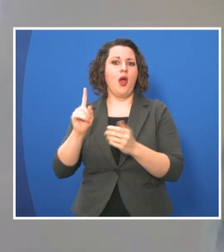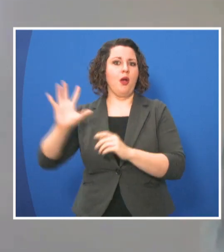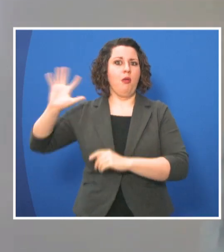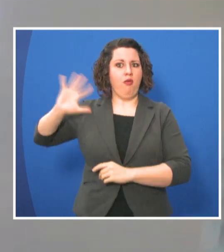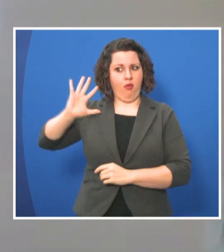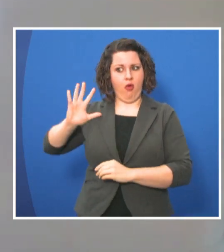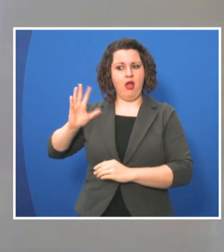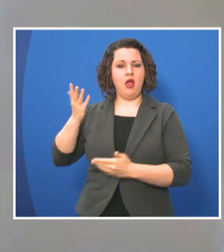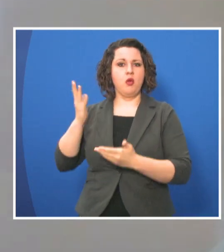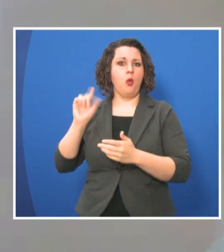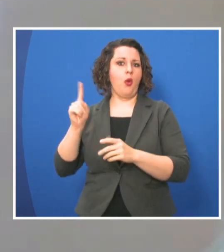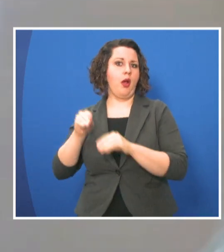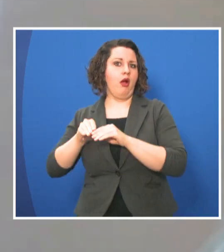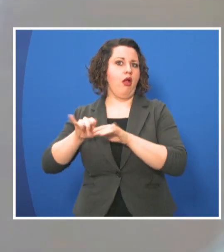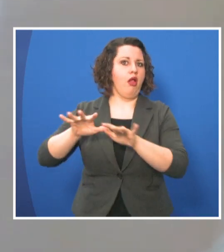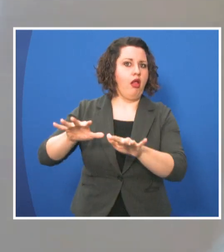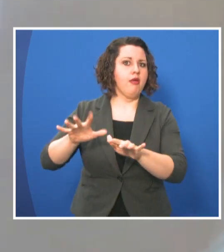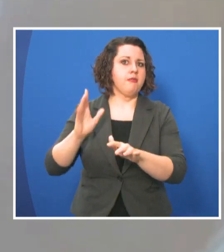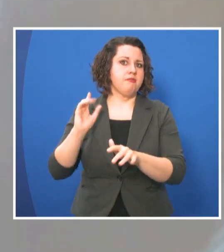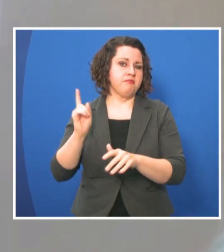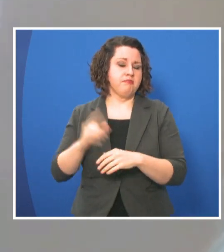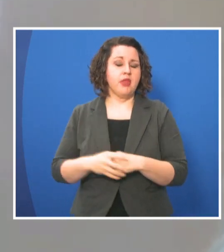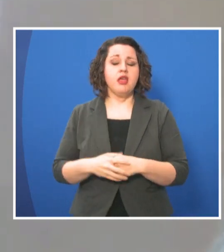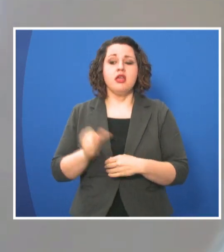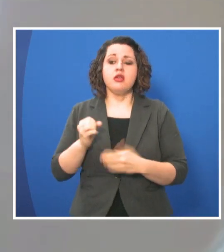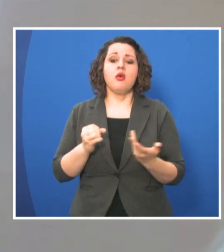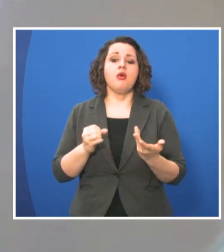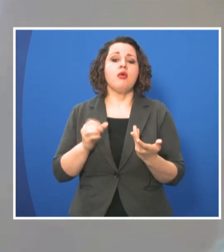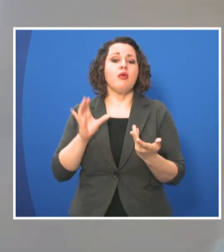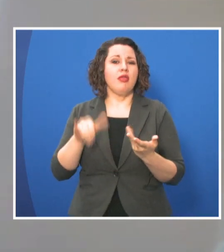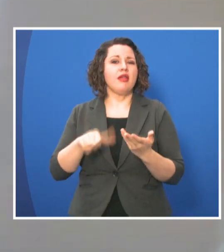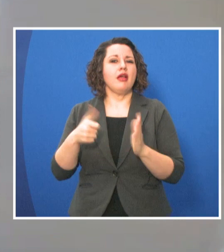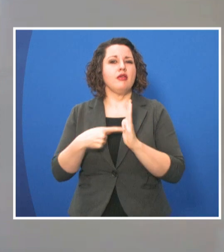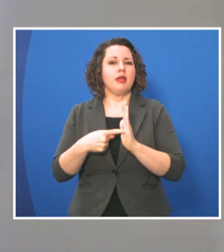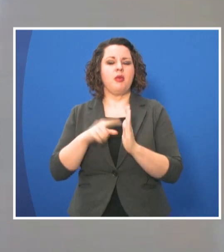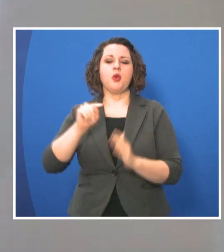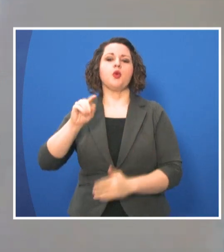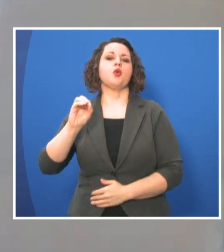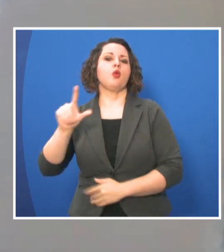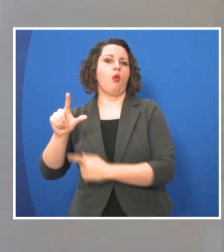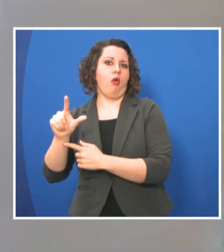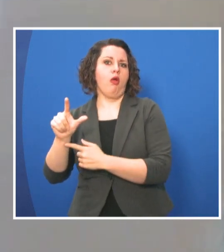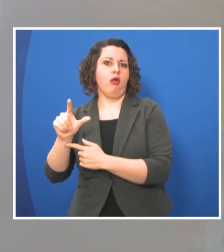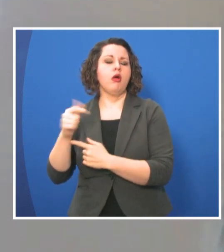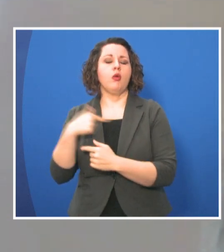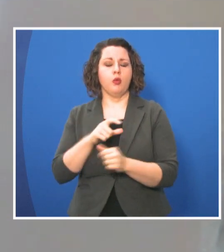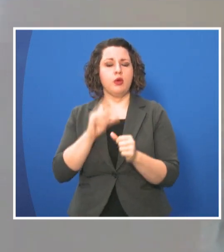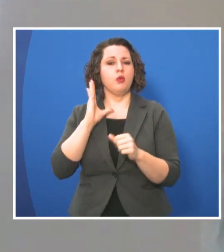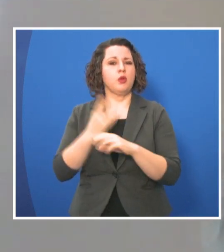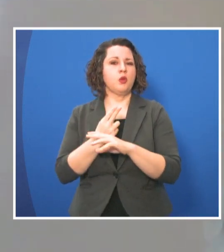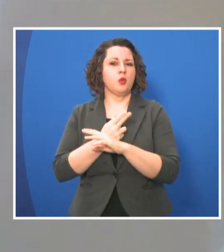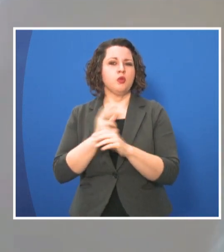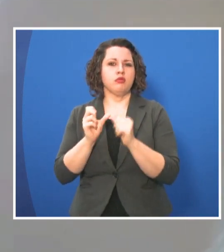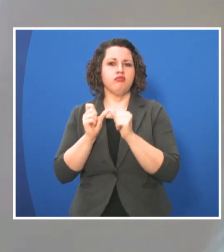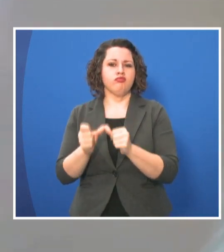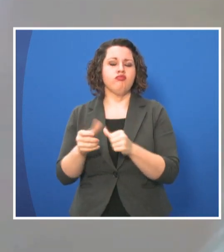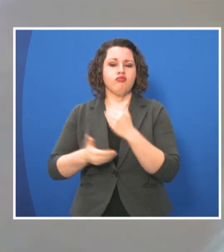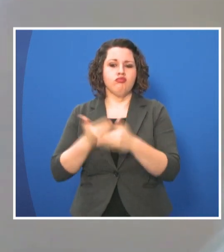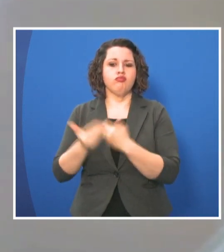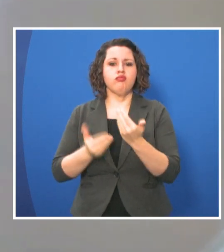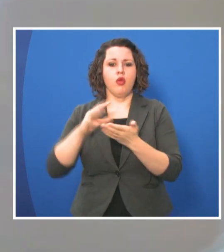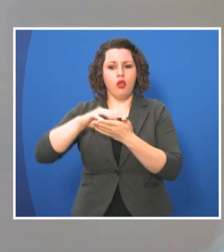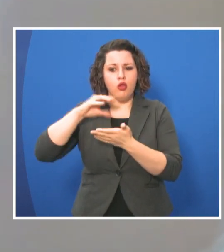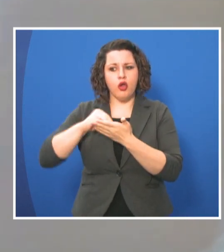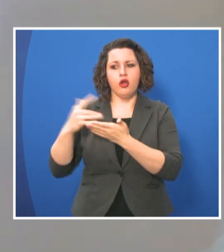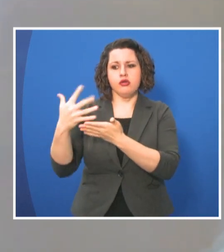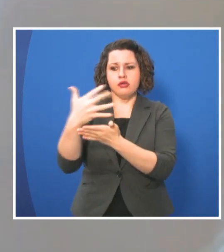might be moving. And so this is another example of a tool that we're going to continue to use to learn more, to